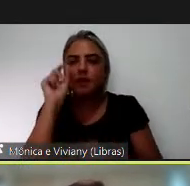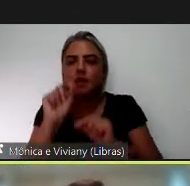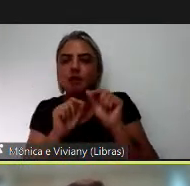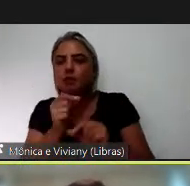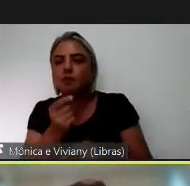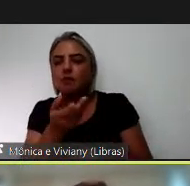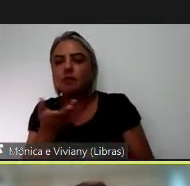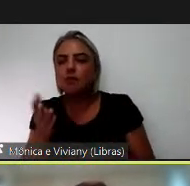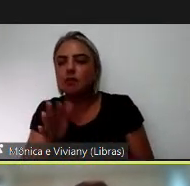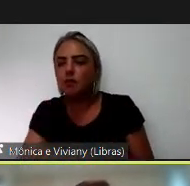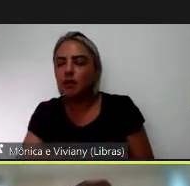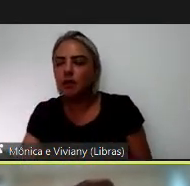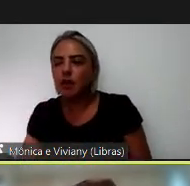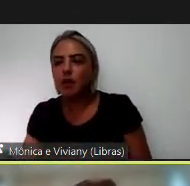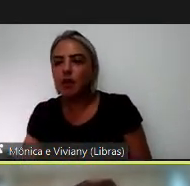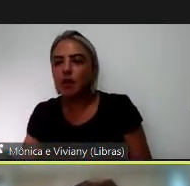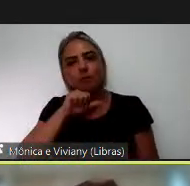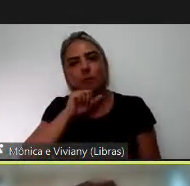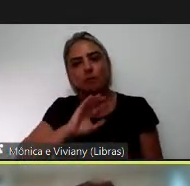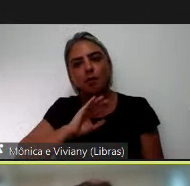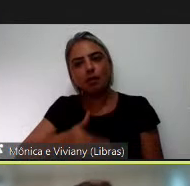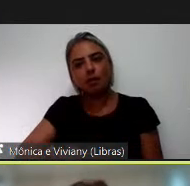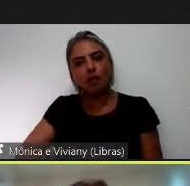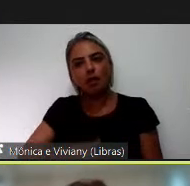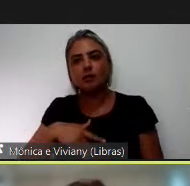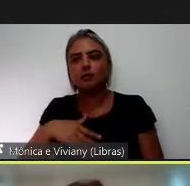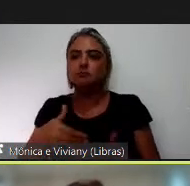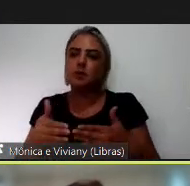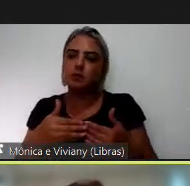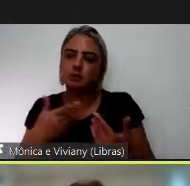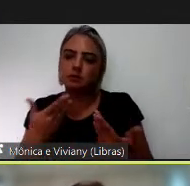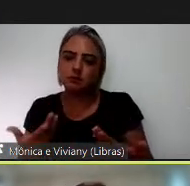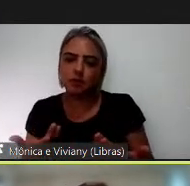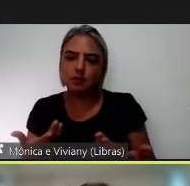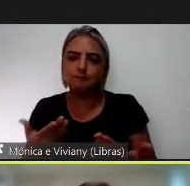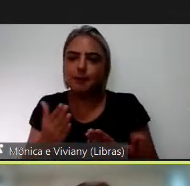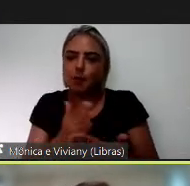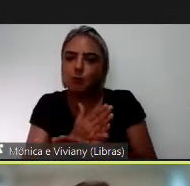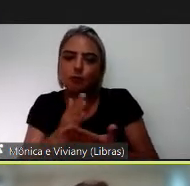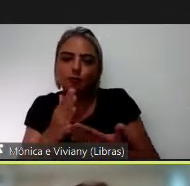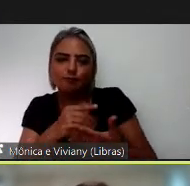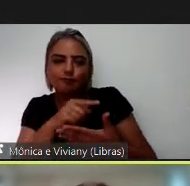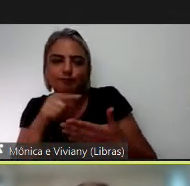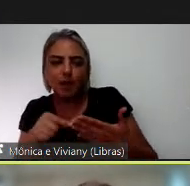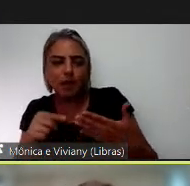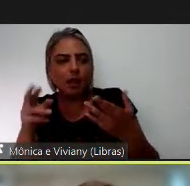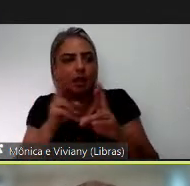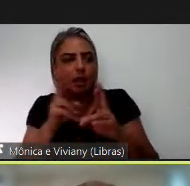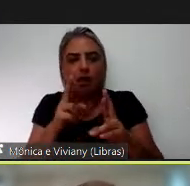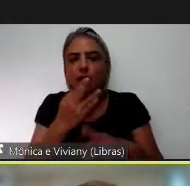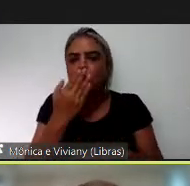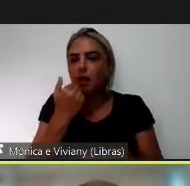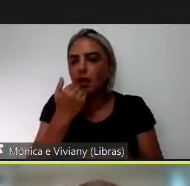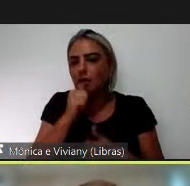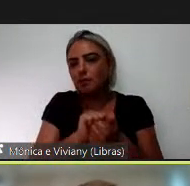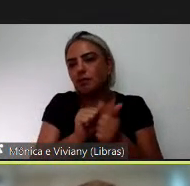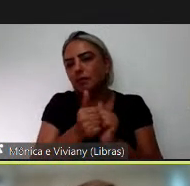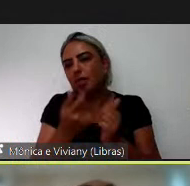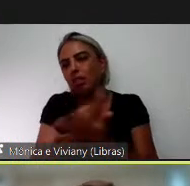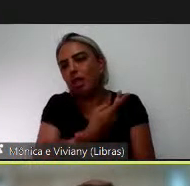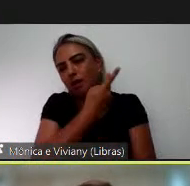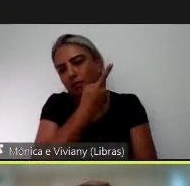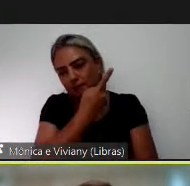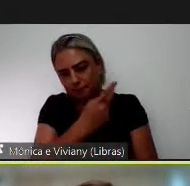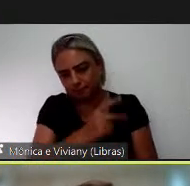who are these children, these pregnant women that somehow have a condition that is associated to